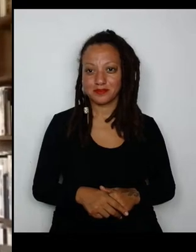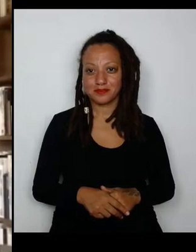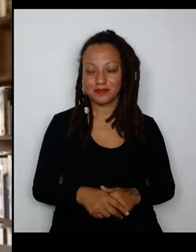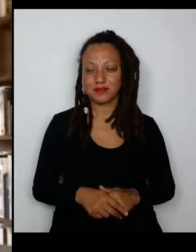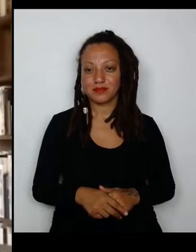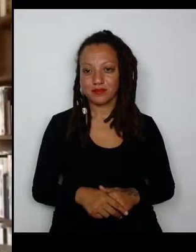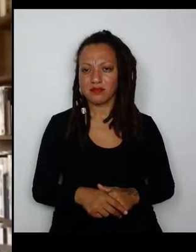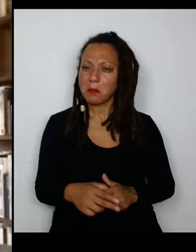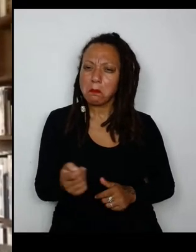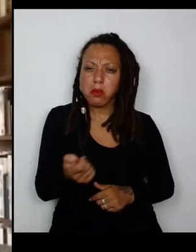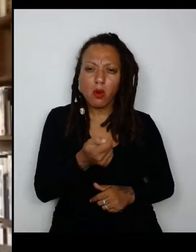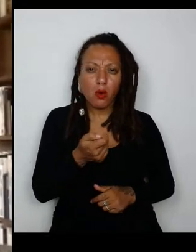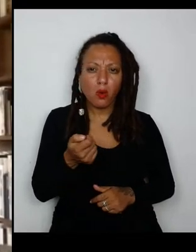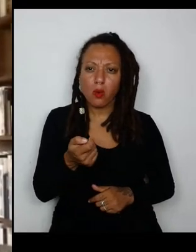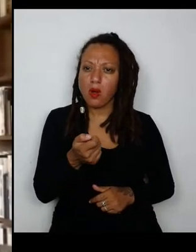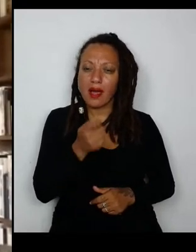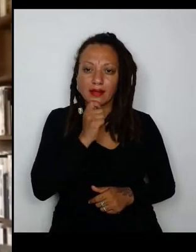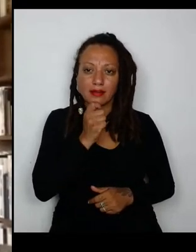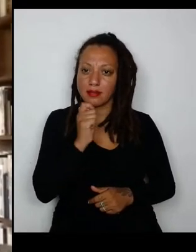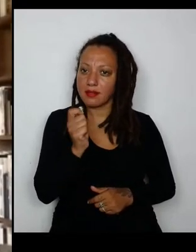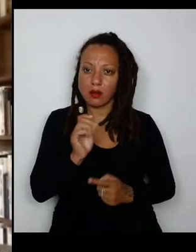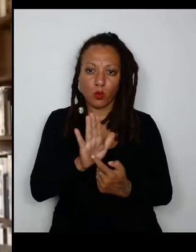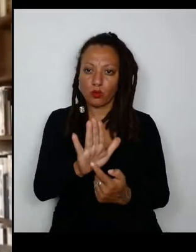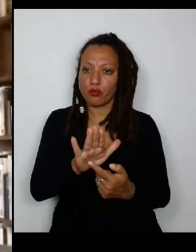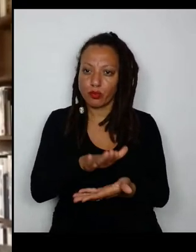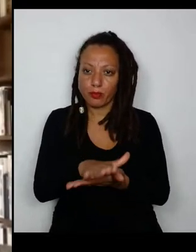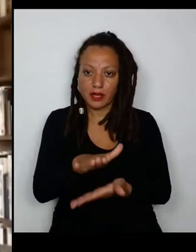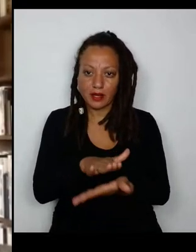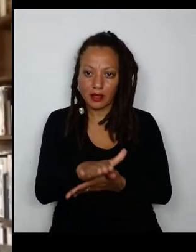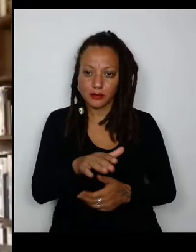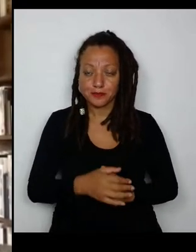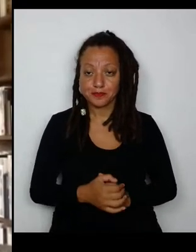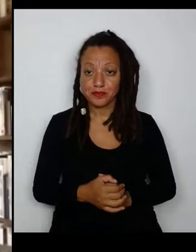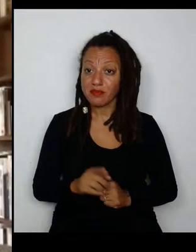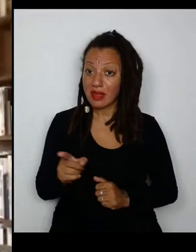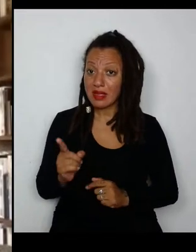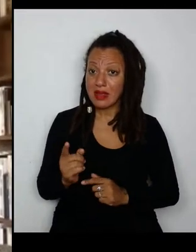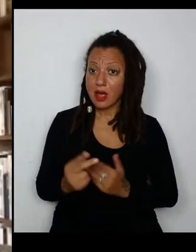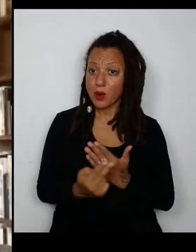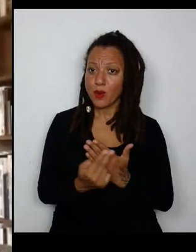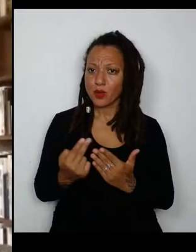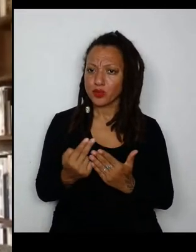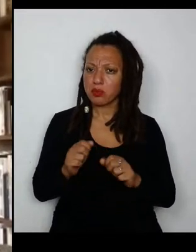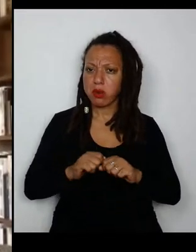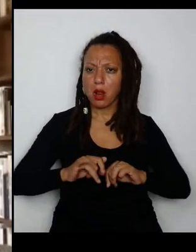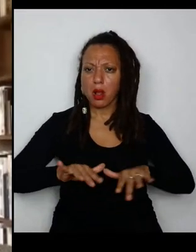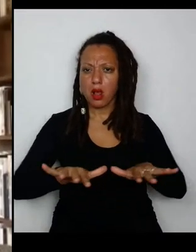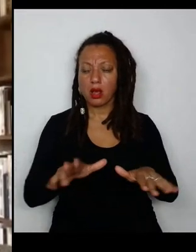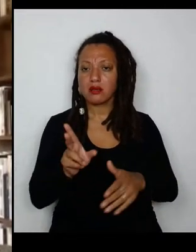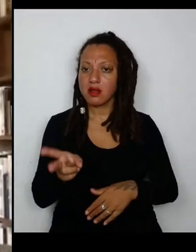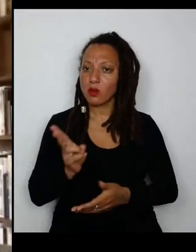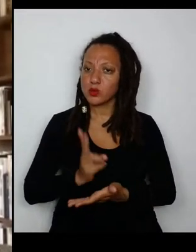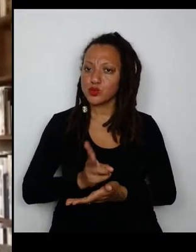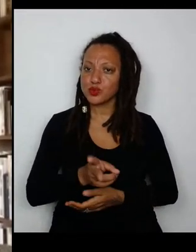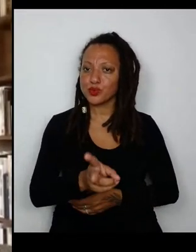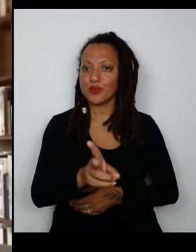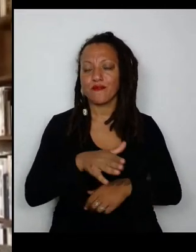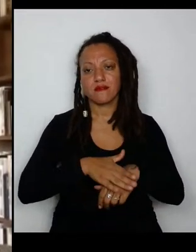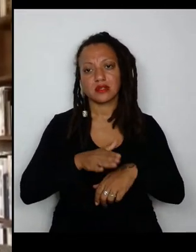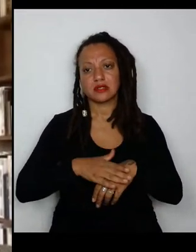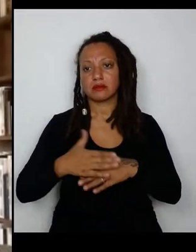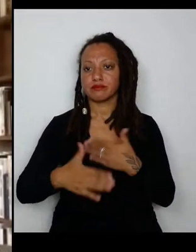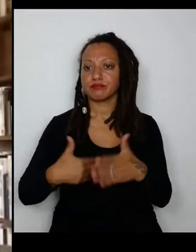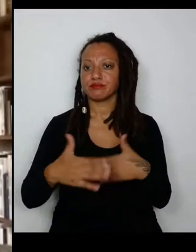something that he did um continuously throughout his career and that ties in i think with a general